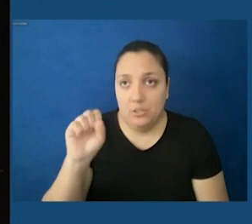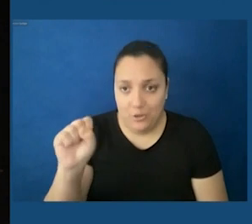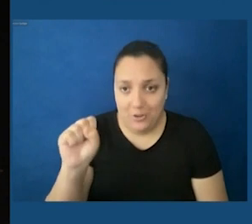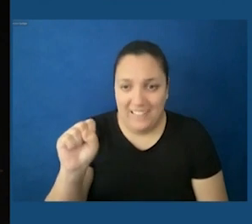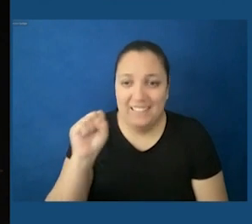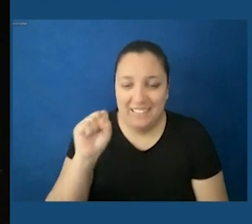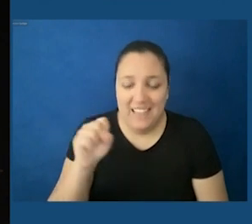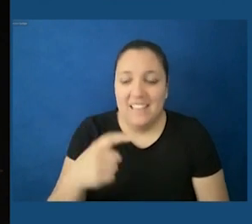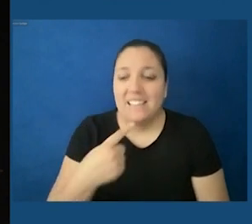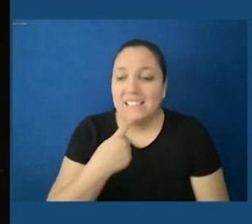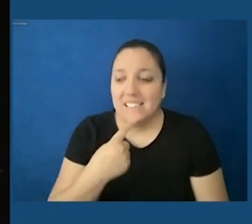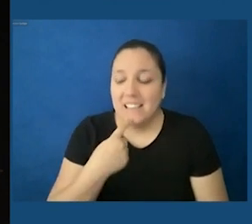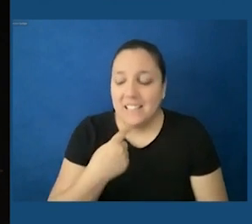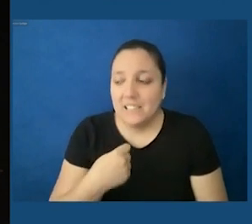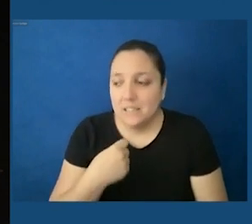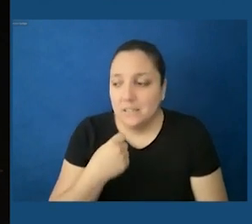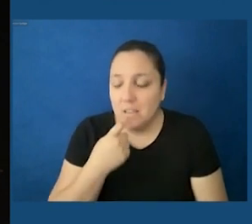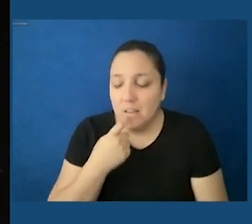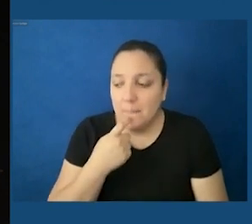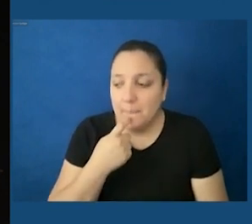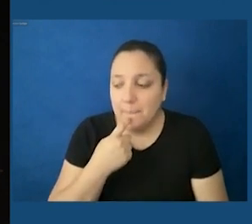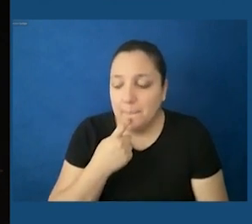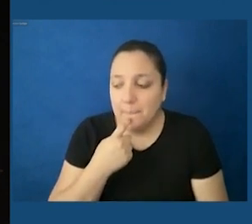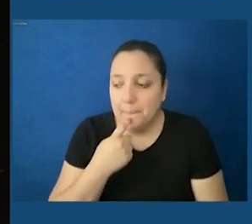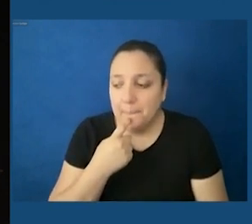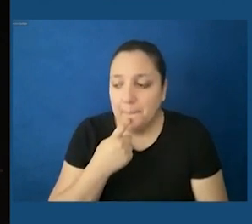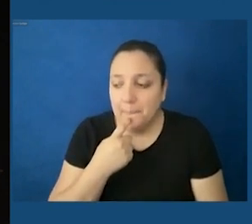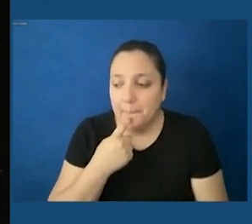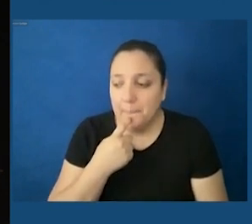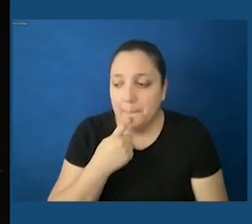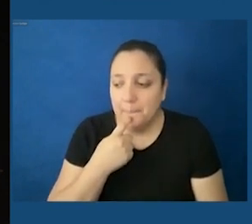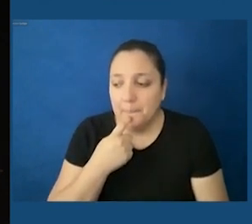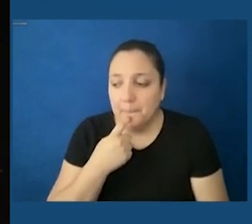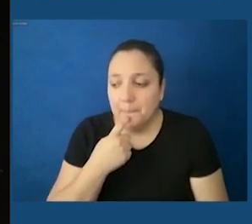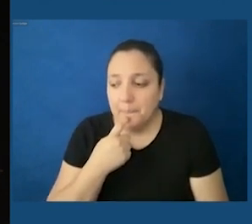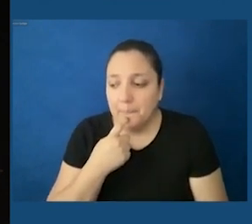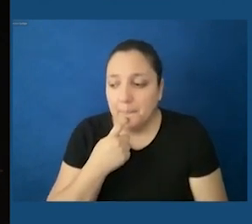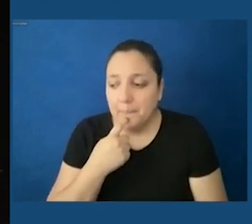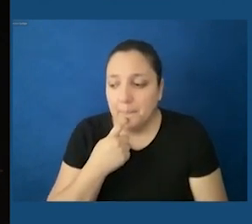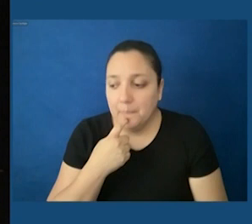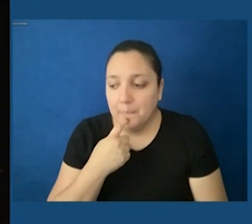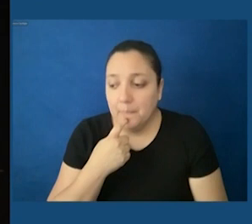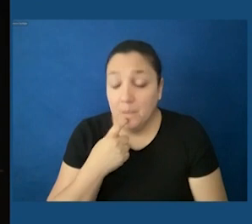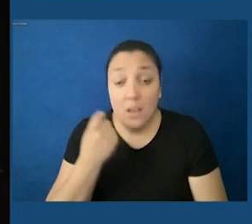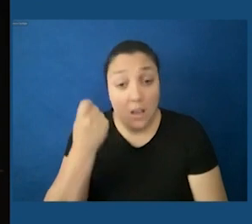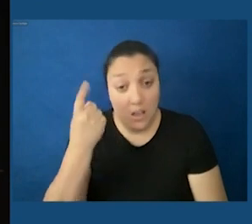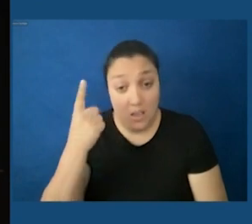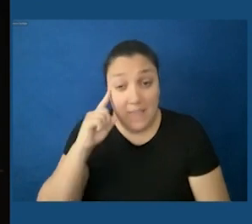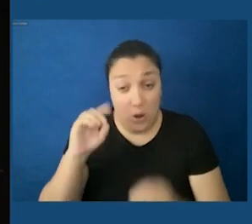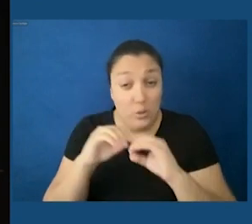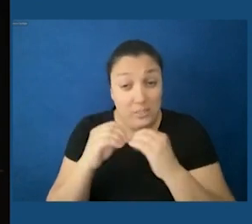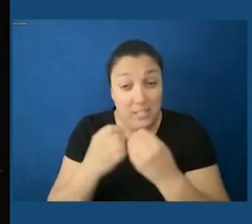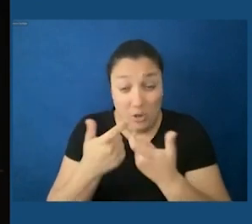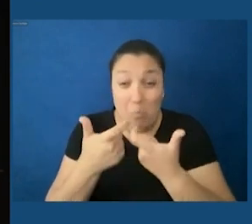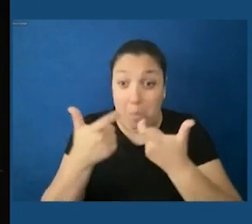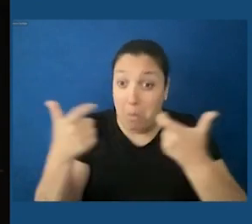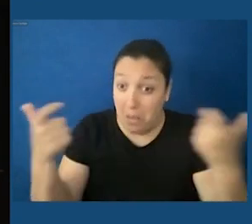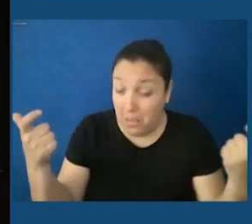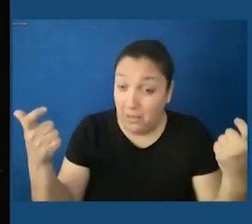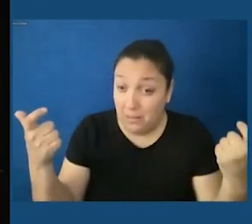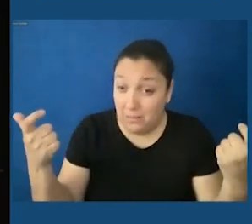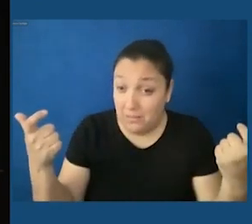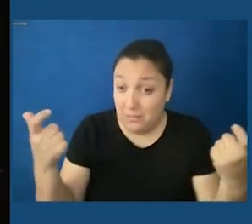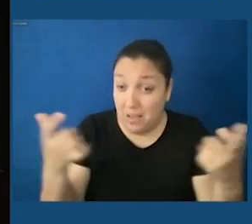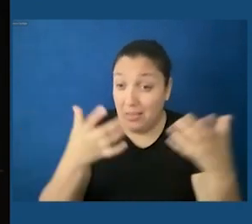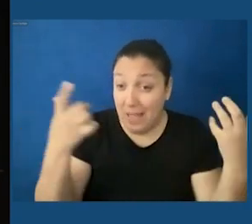is, as vast an organization as the department is, and all its capabilities,